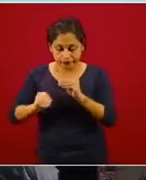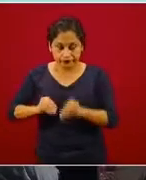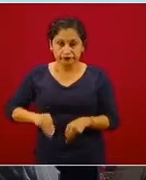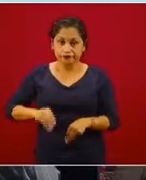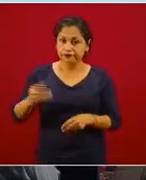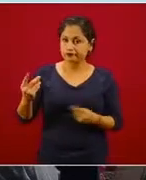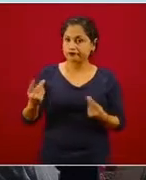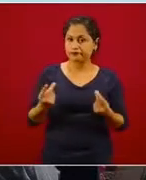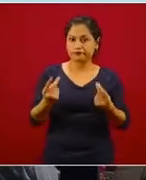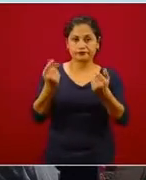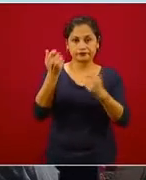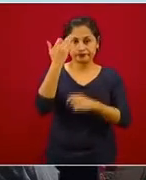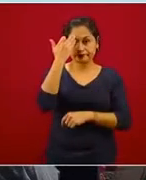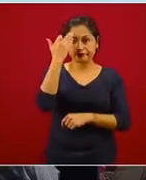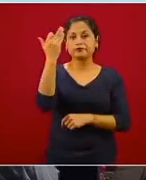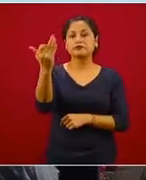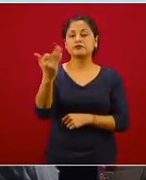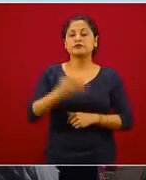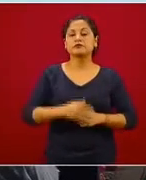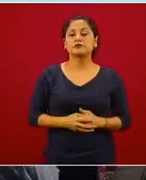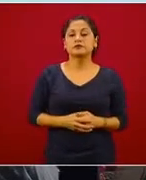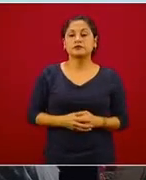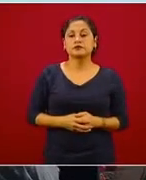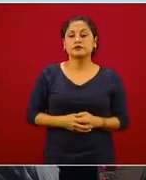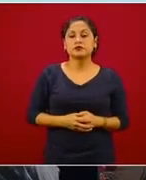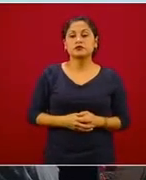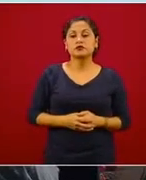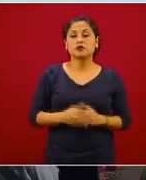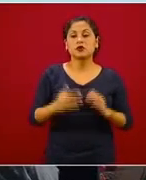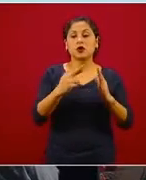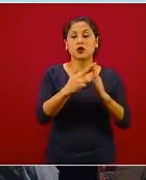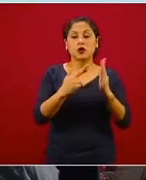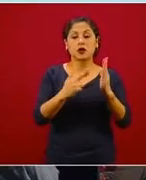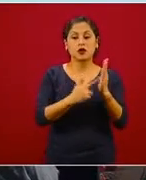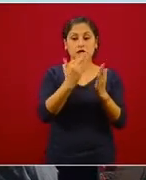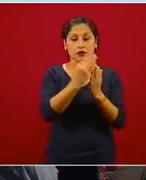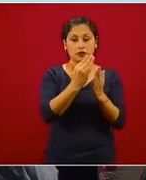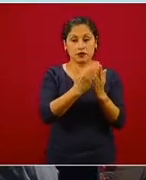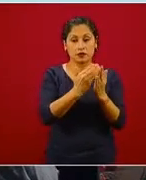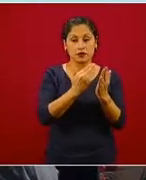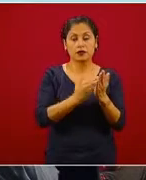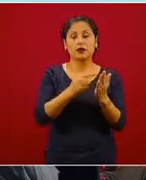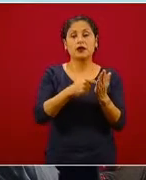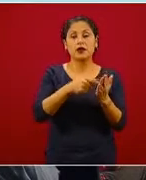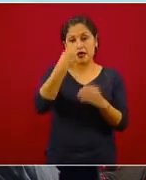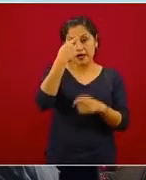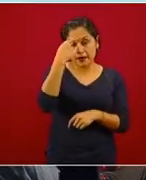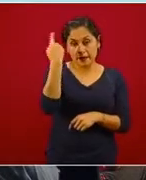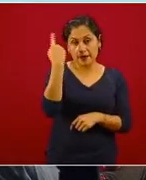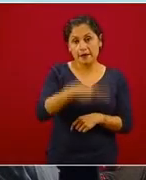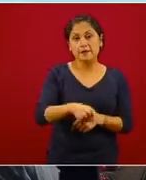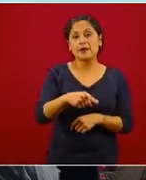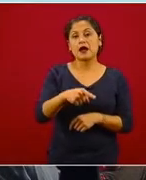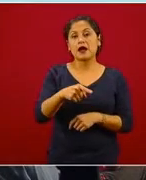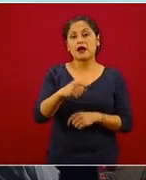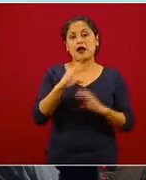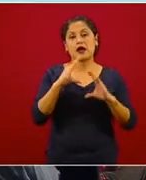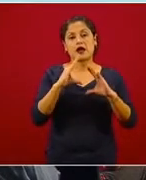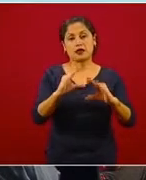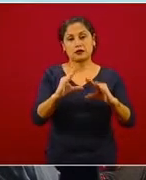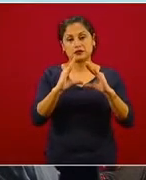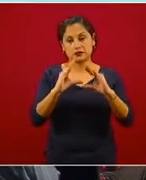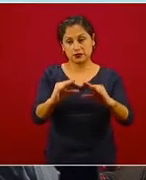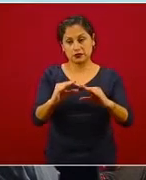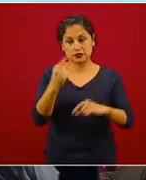We also have, and we're also developing, we are we are translating